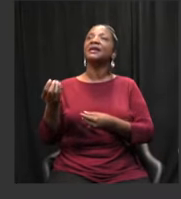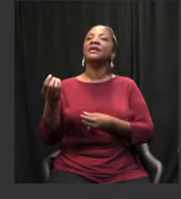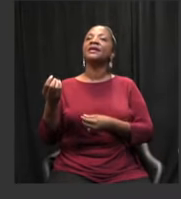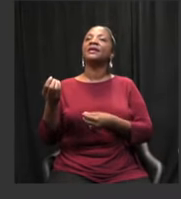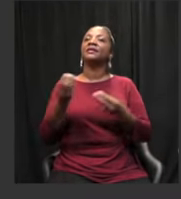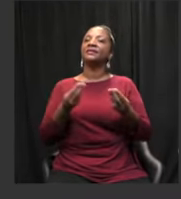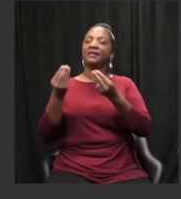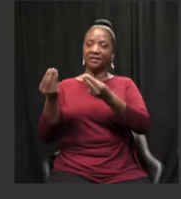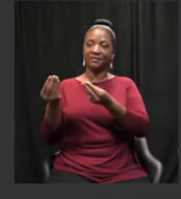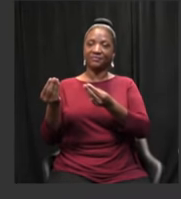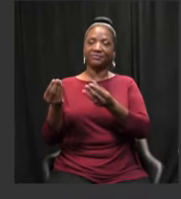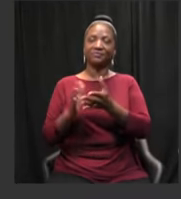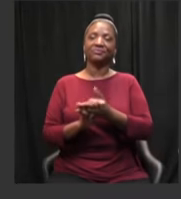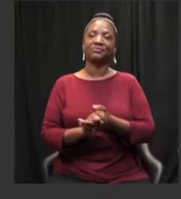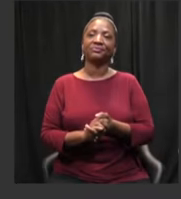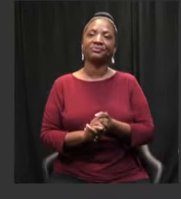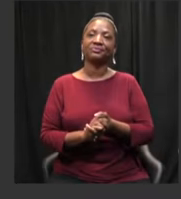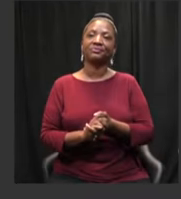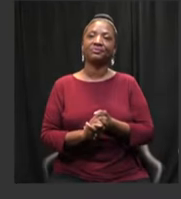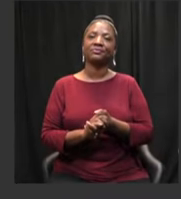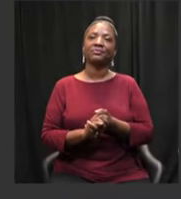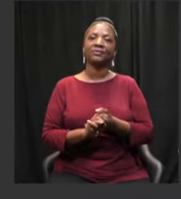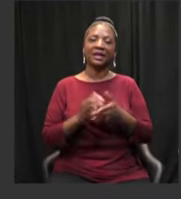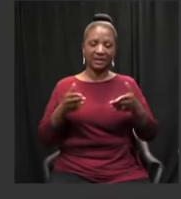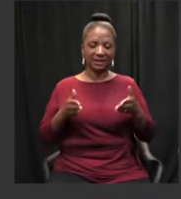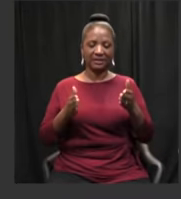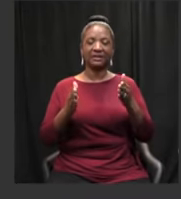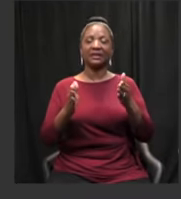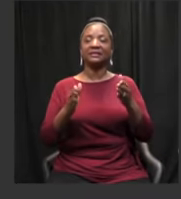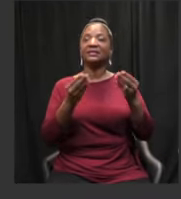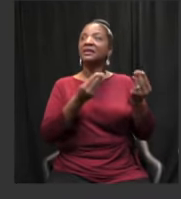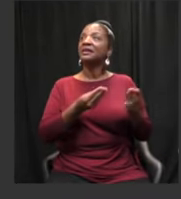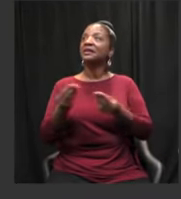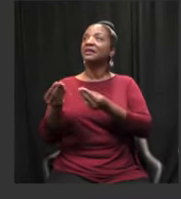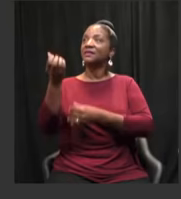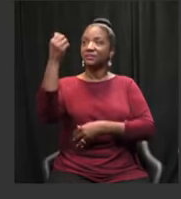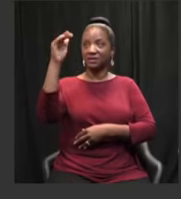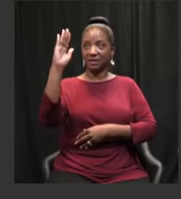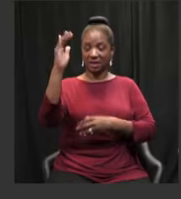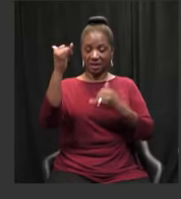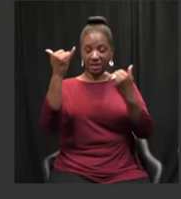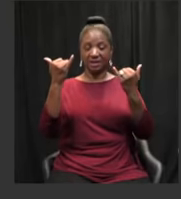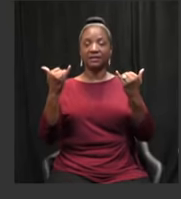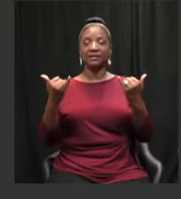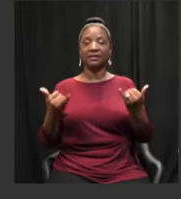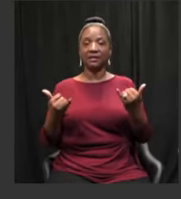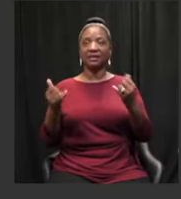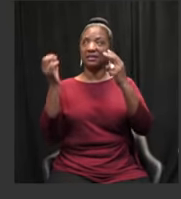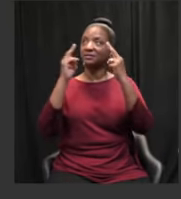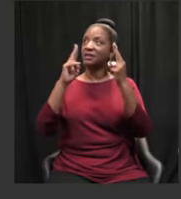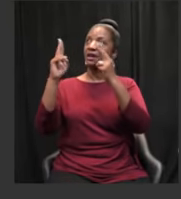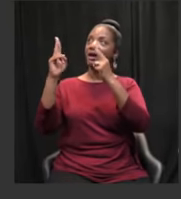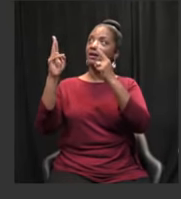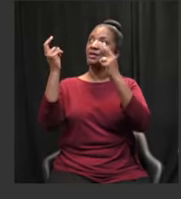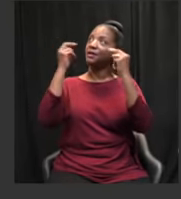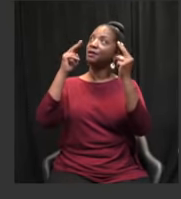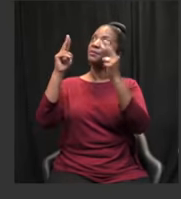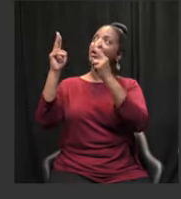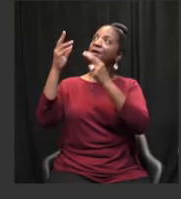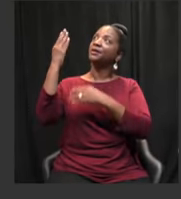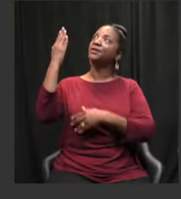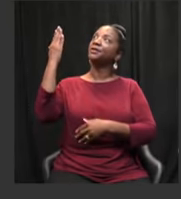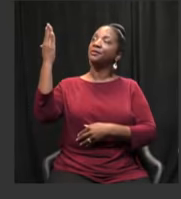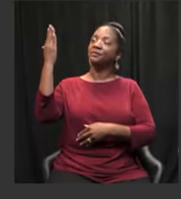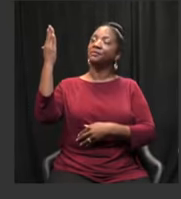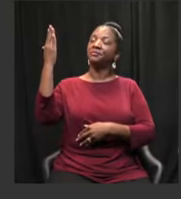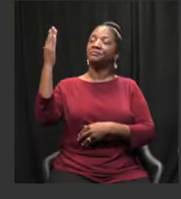already done, whatever the case, let's give to God right now. Let's honor him. Let's honor him. Let's honor him even in